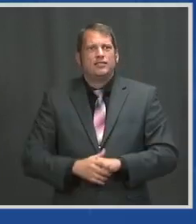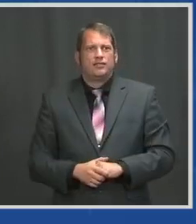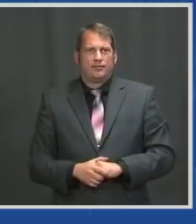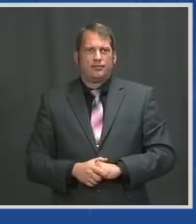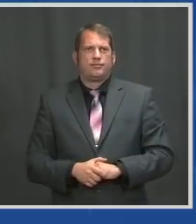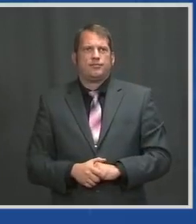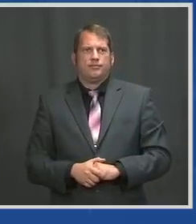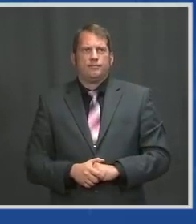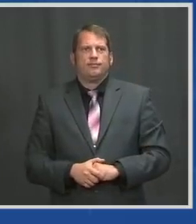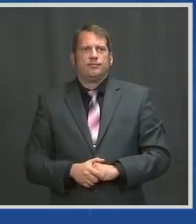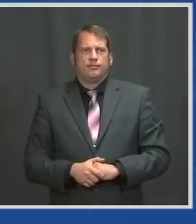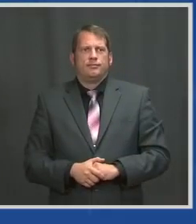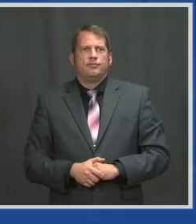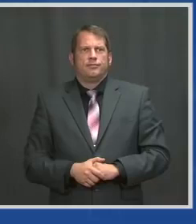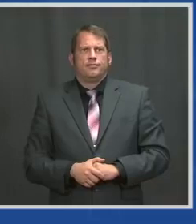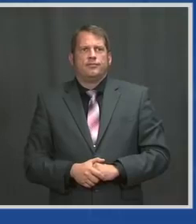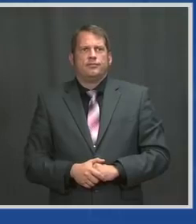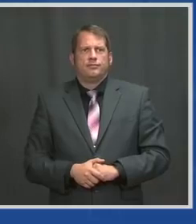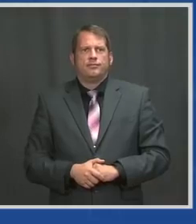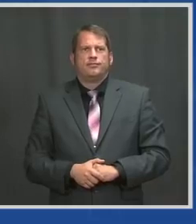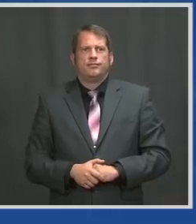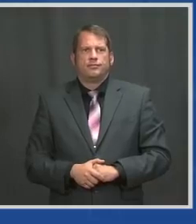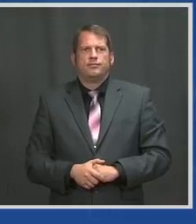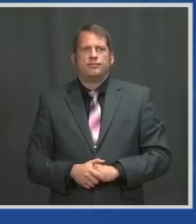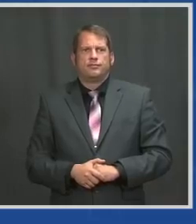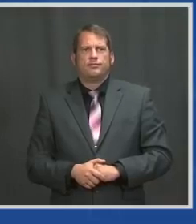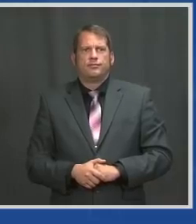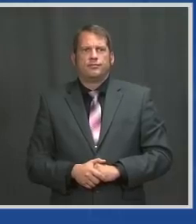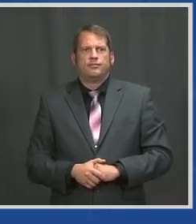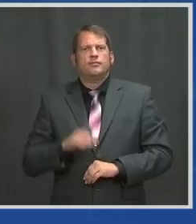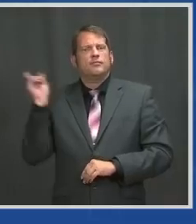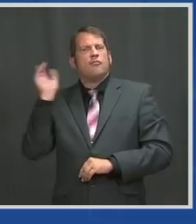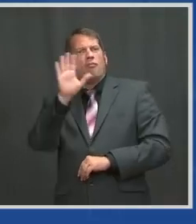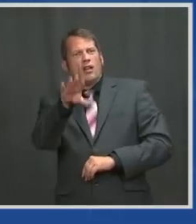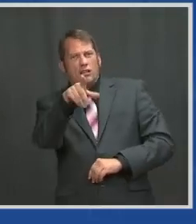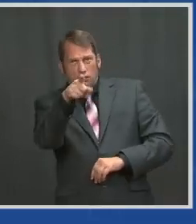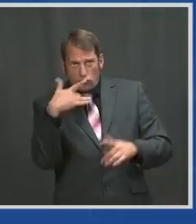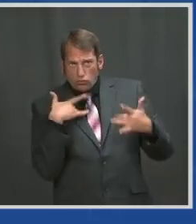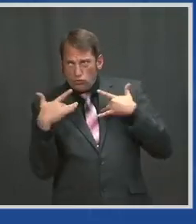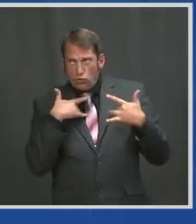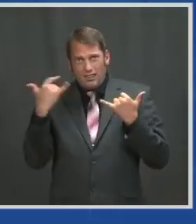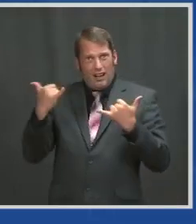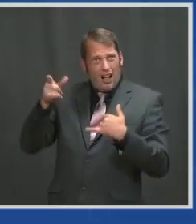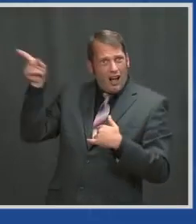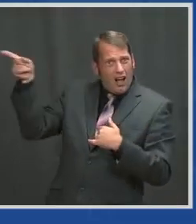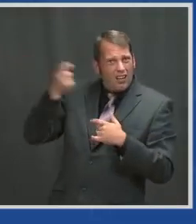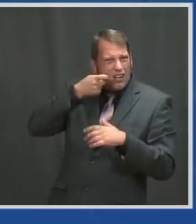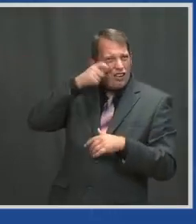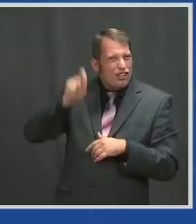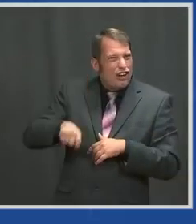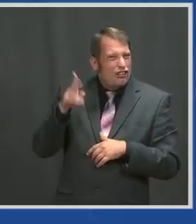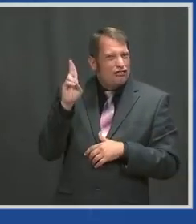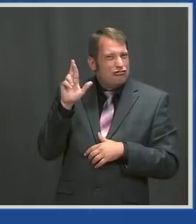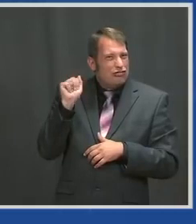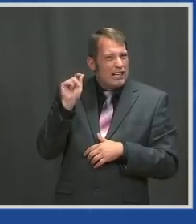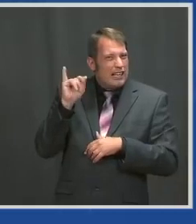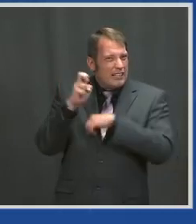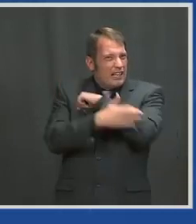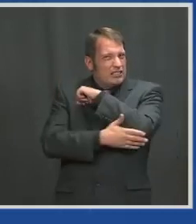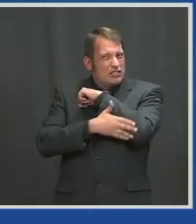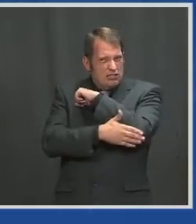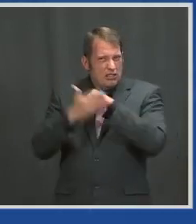troops on the border of Ukraine? Do you see that as a message to you, and could it impact your desire to have a one-on-one meeting with